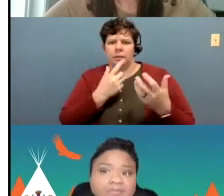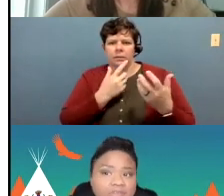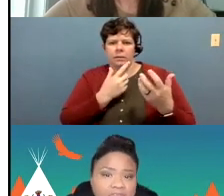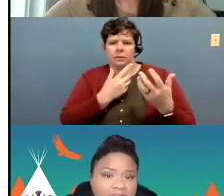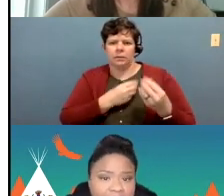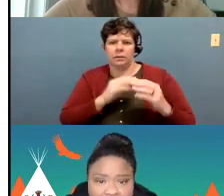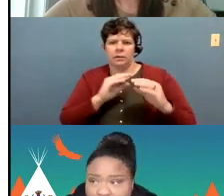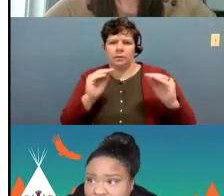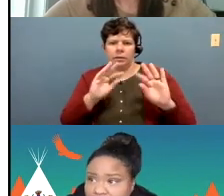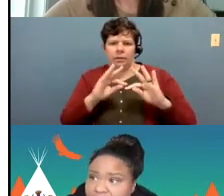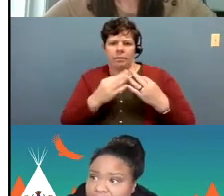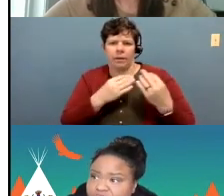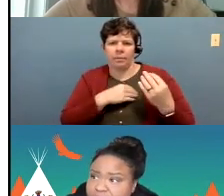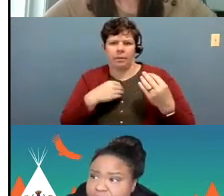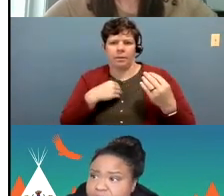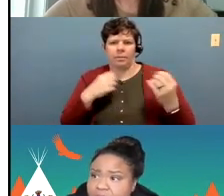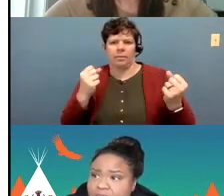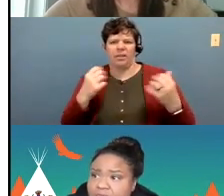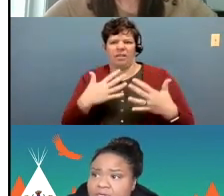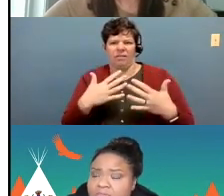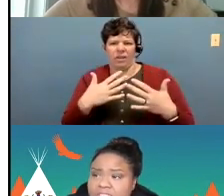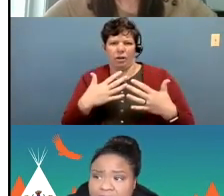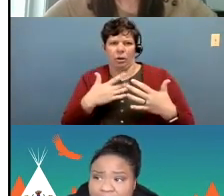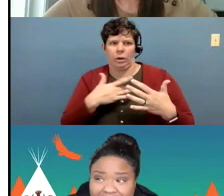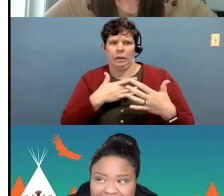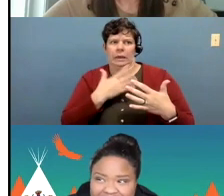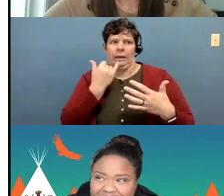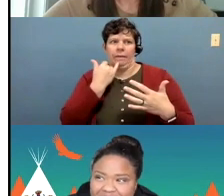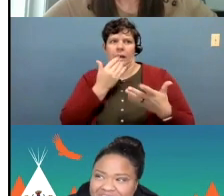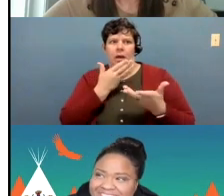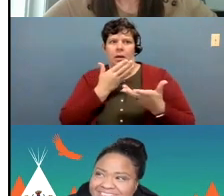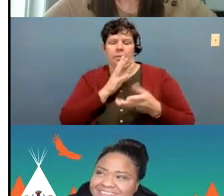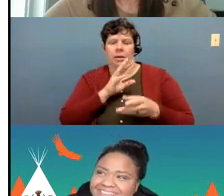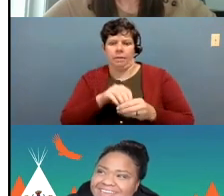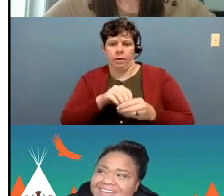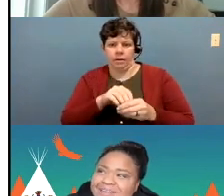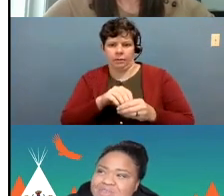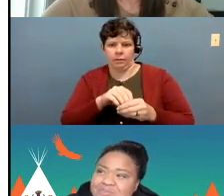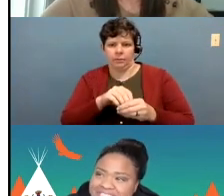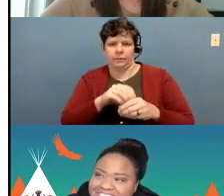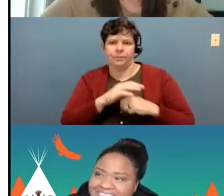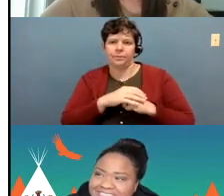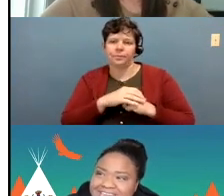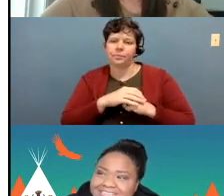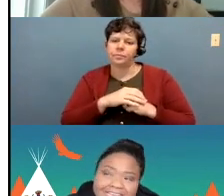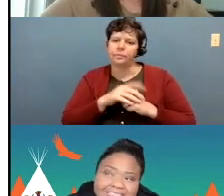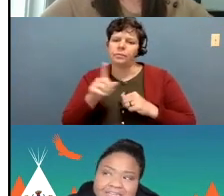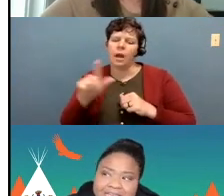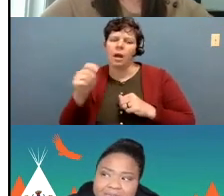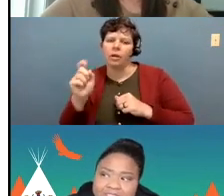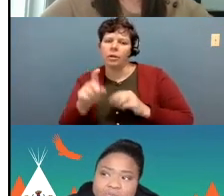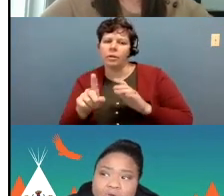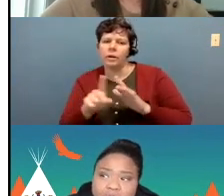that would feel that level of fear. So we have another question for you, Jessica. Sure. You mentioned that a case